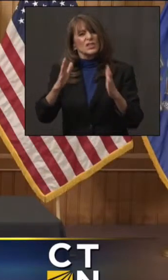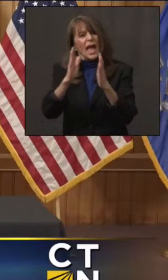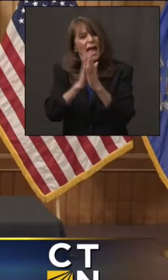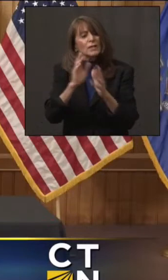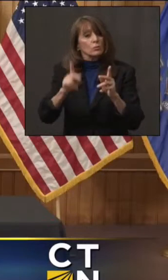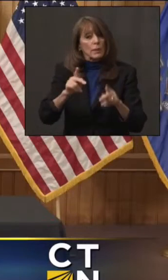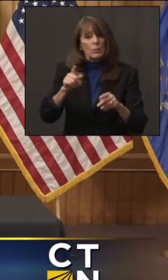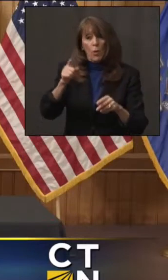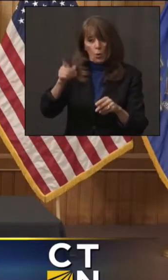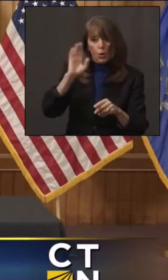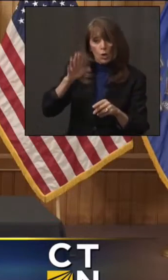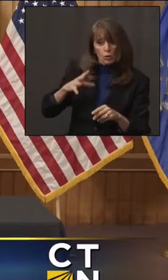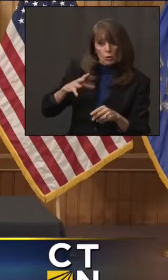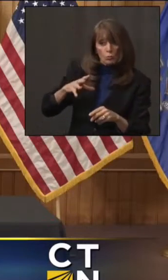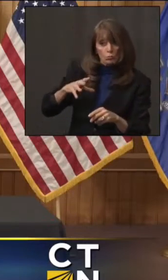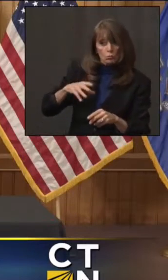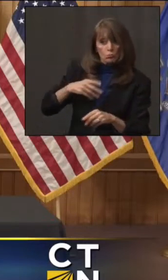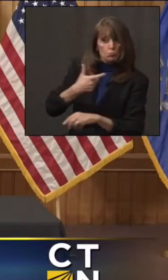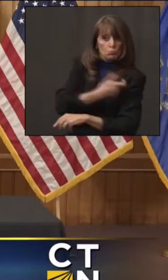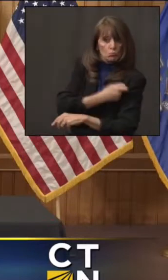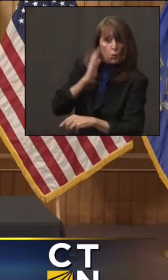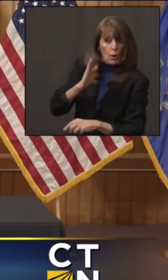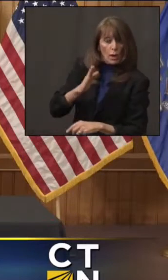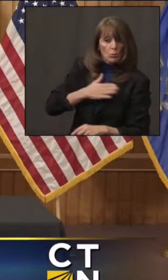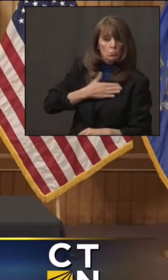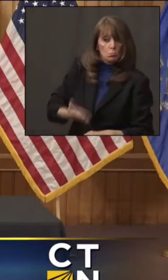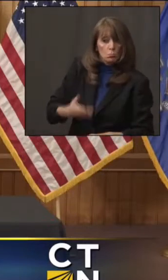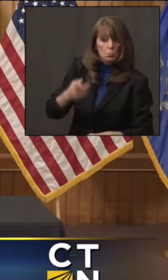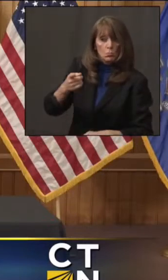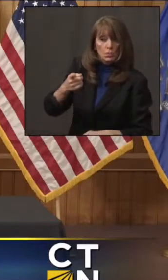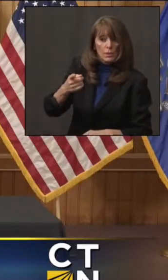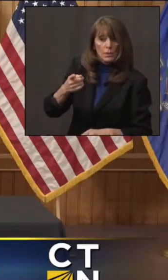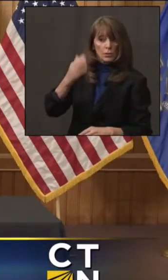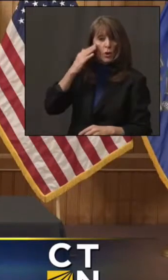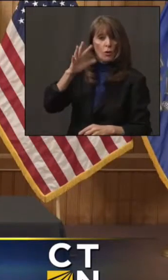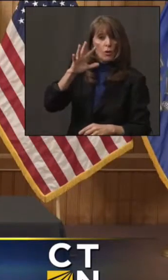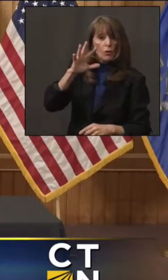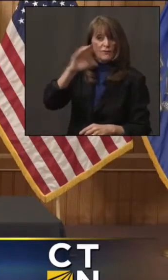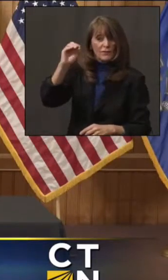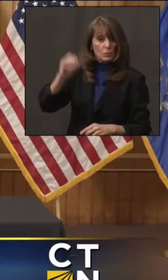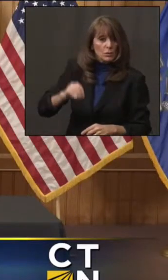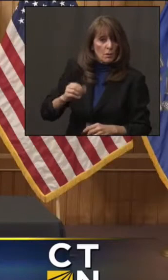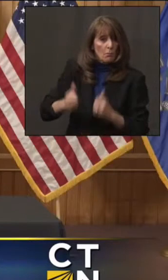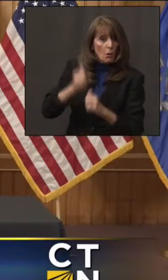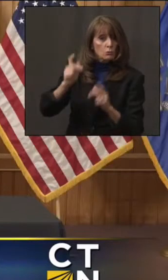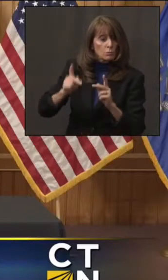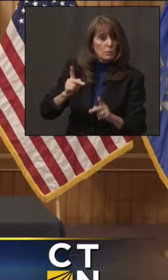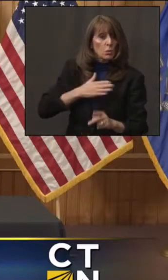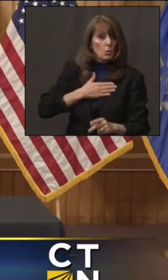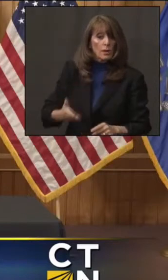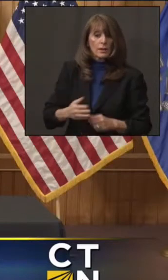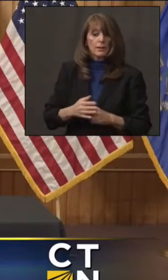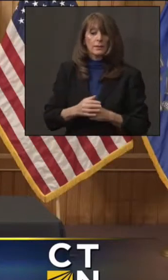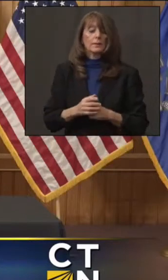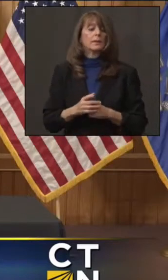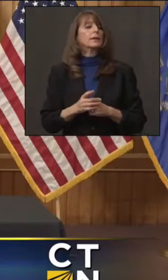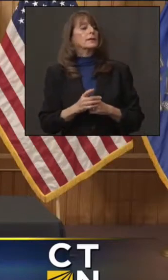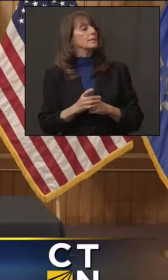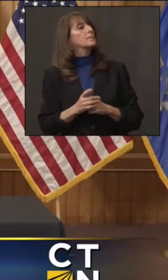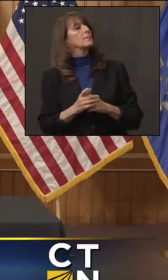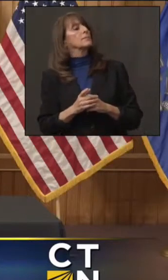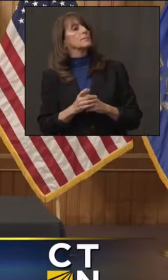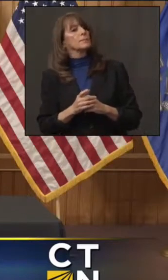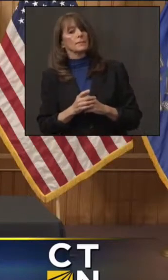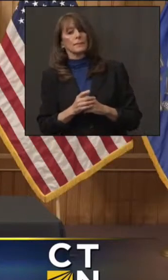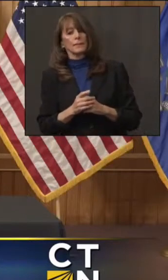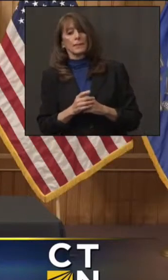numbers, even just for one hospital? Want to take that? Yeah, sure. I'll be happy to take that. So, yes,